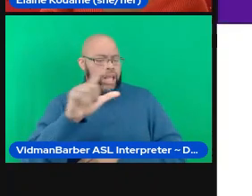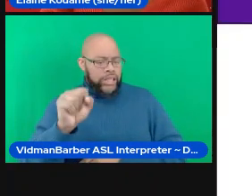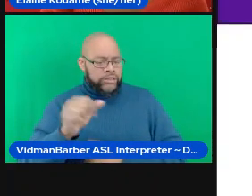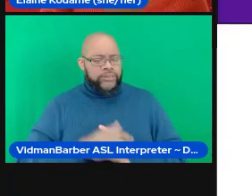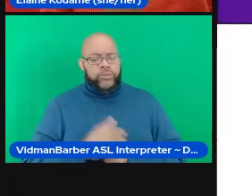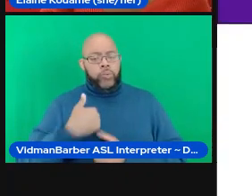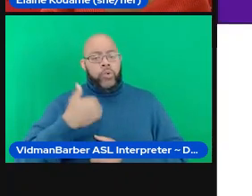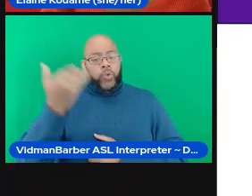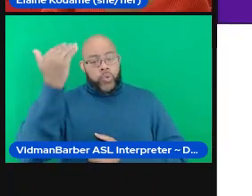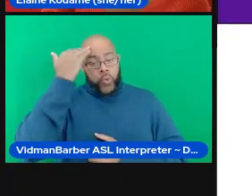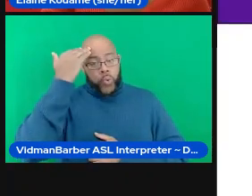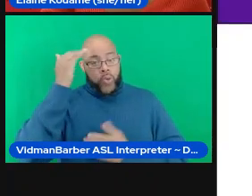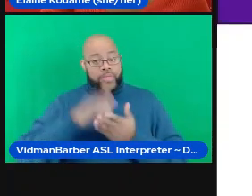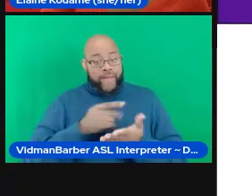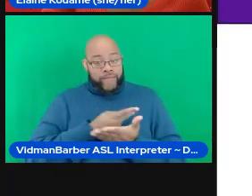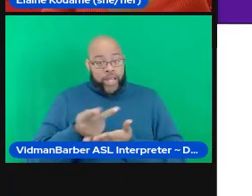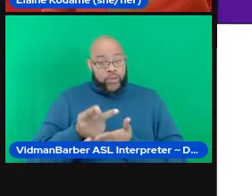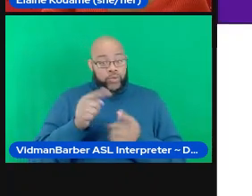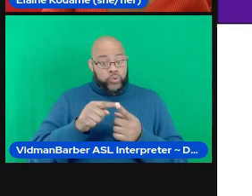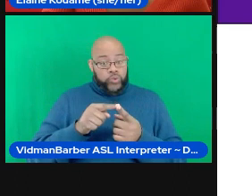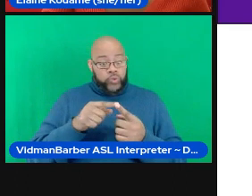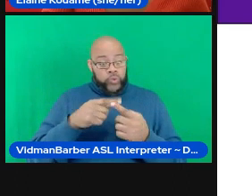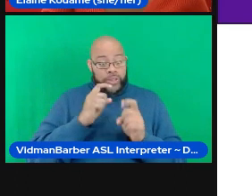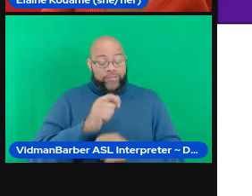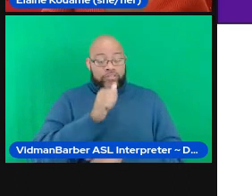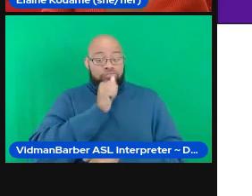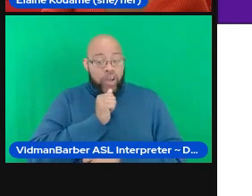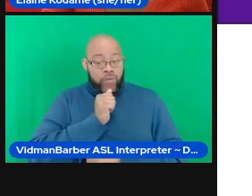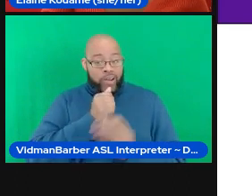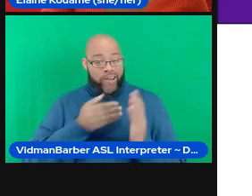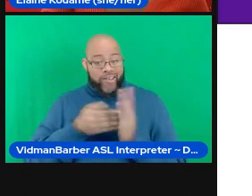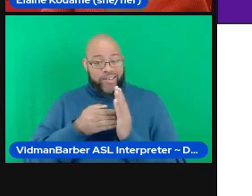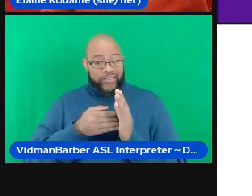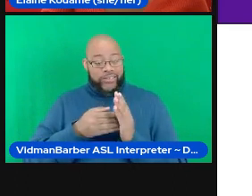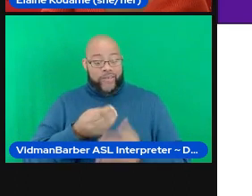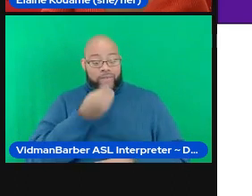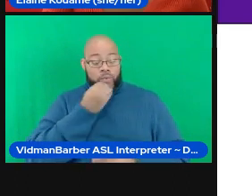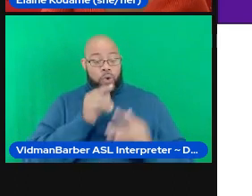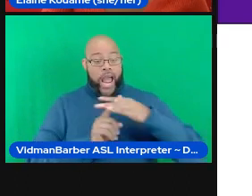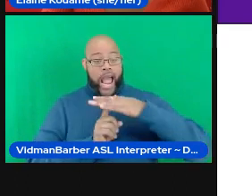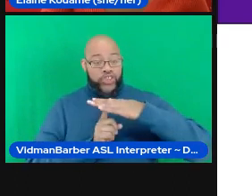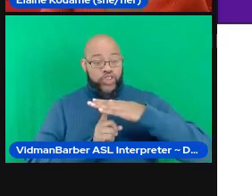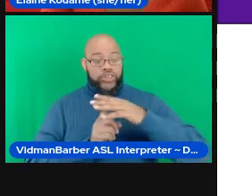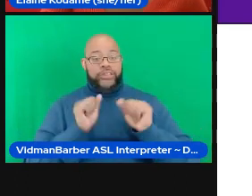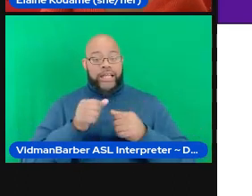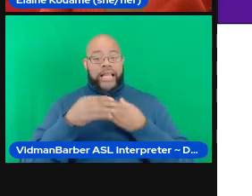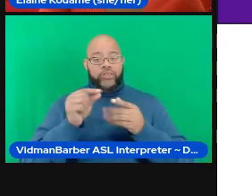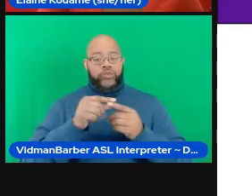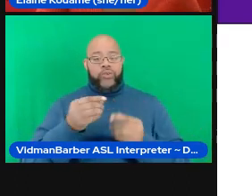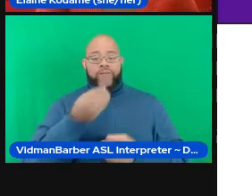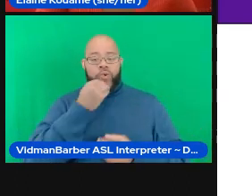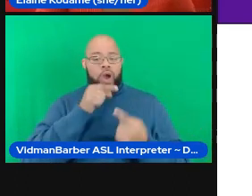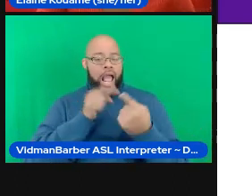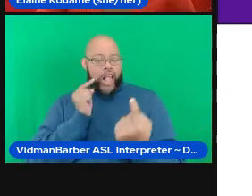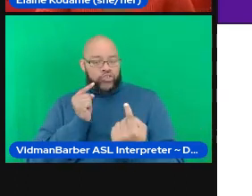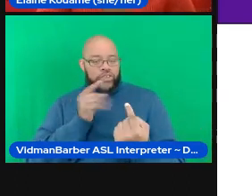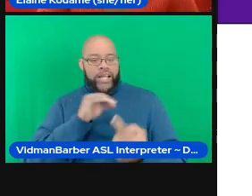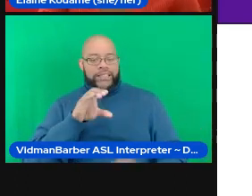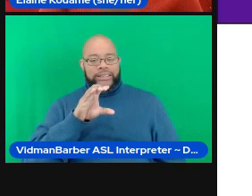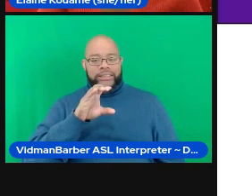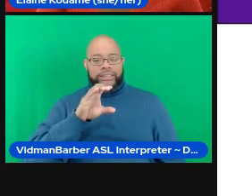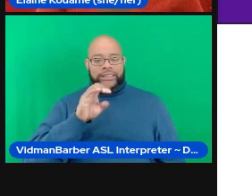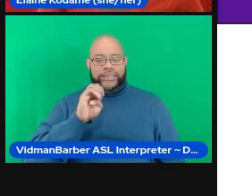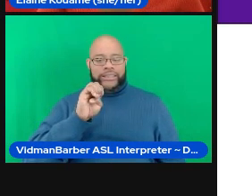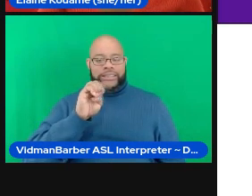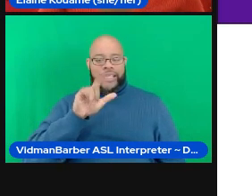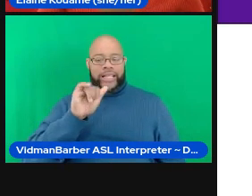do know that failure to induce tolerance against dietary antigens can lead to food allergy and celiac disease. So